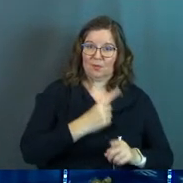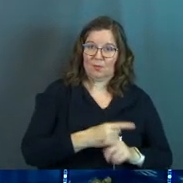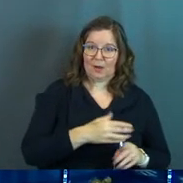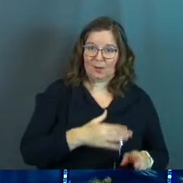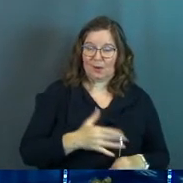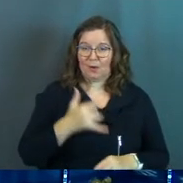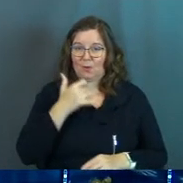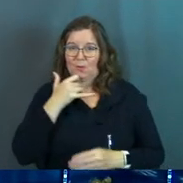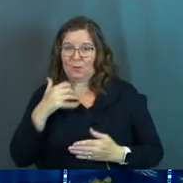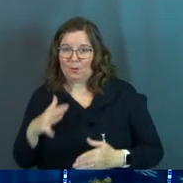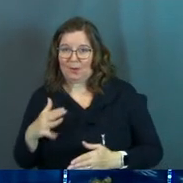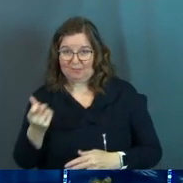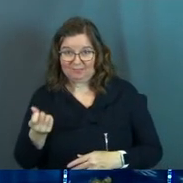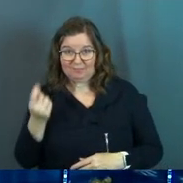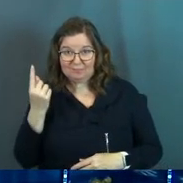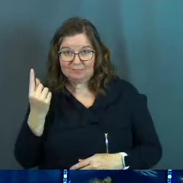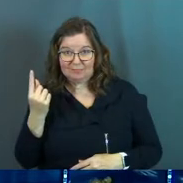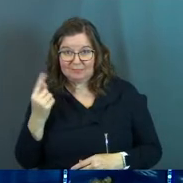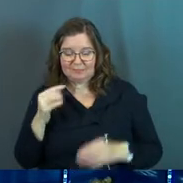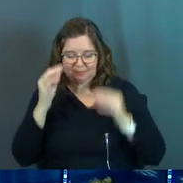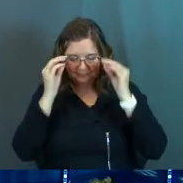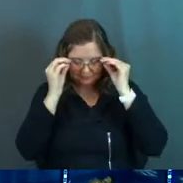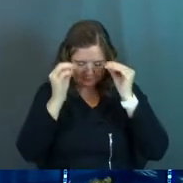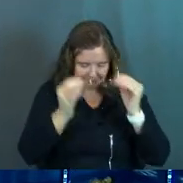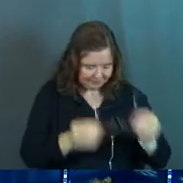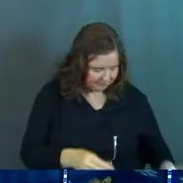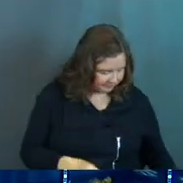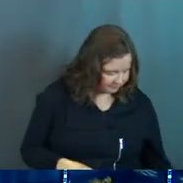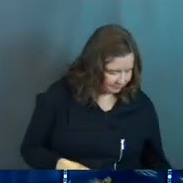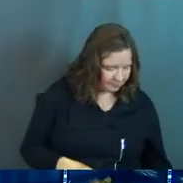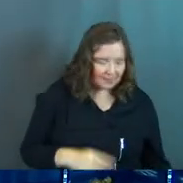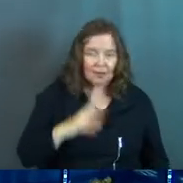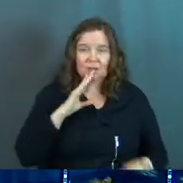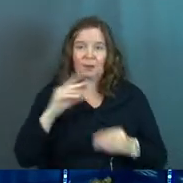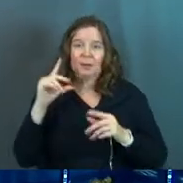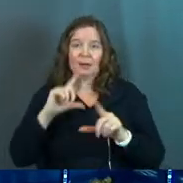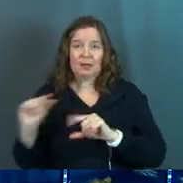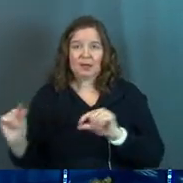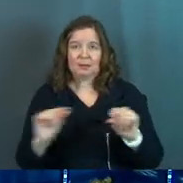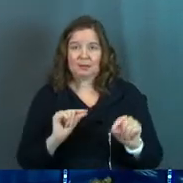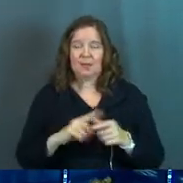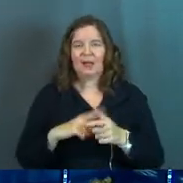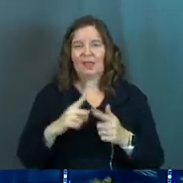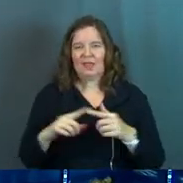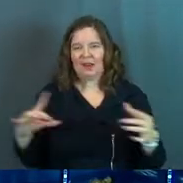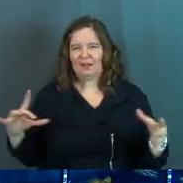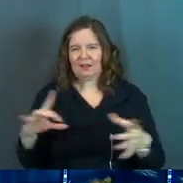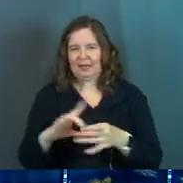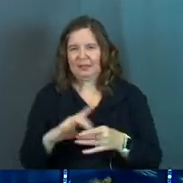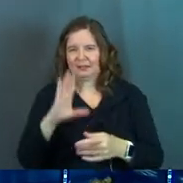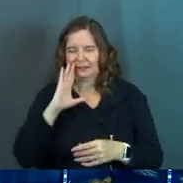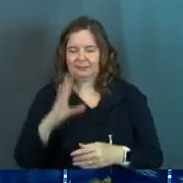way. Follow me so far? Okay, so now let's go back to gossip, and then I'll connect